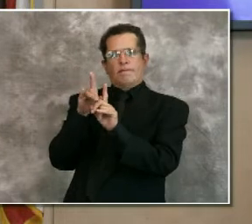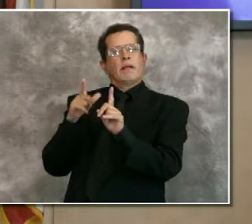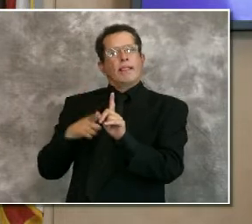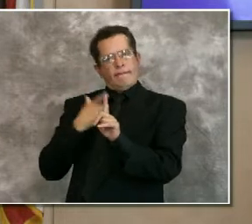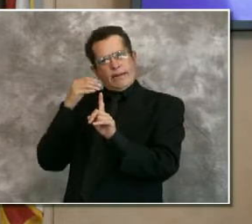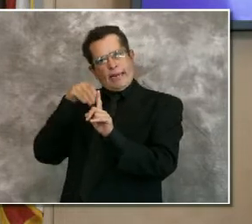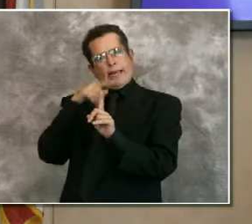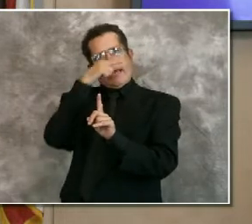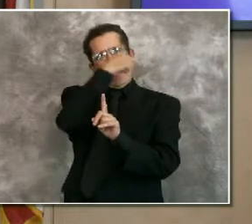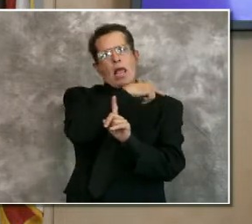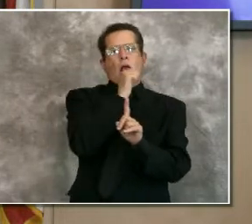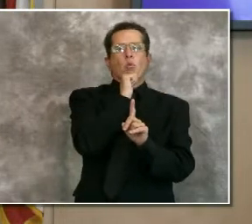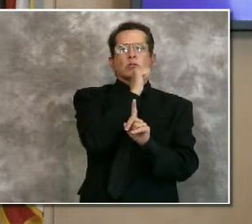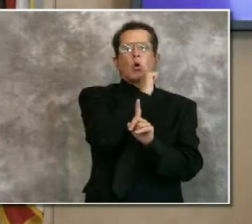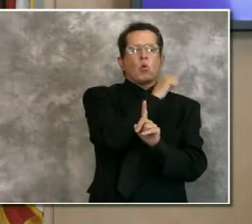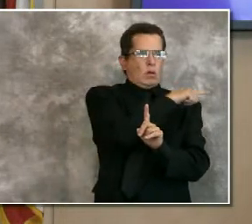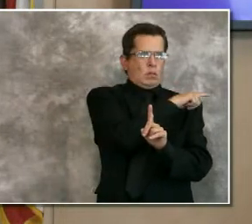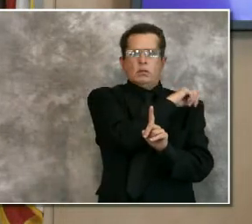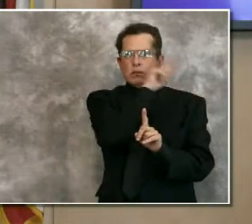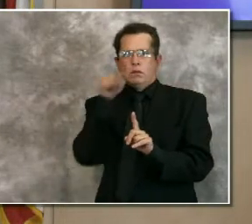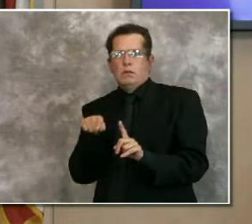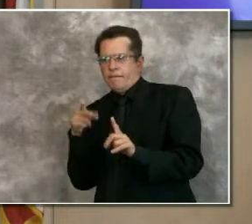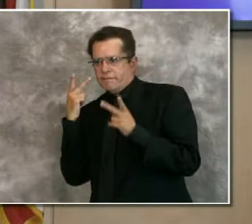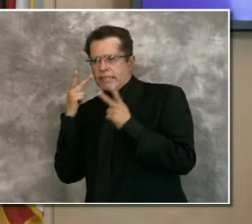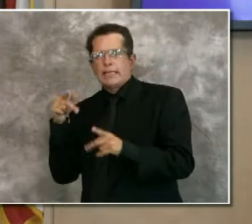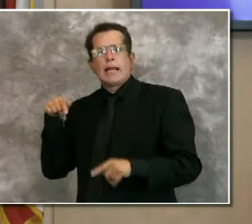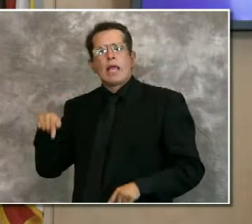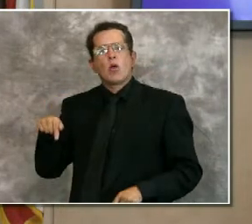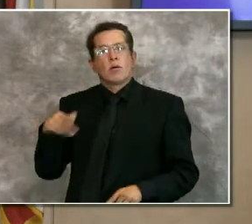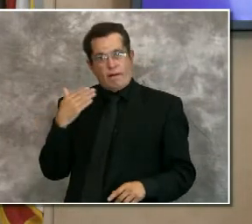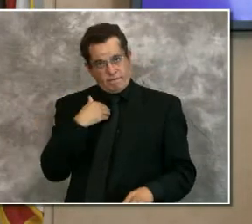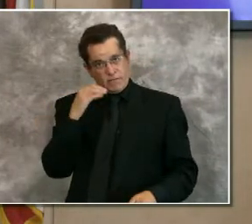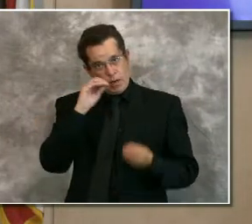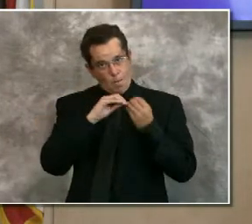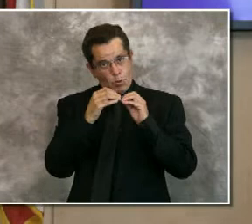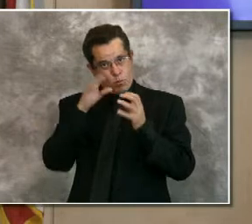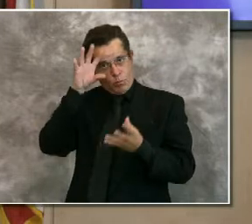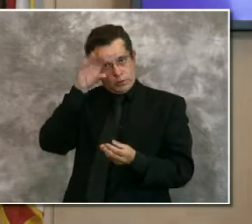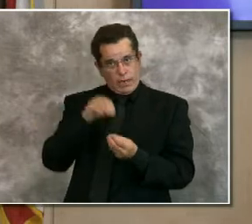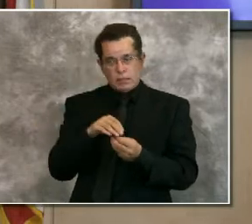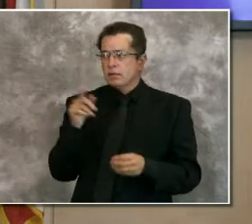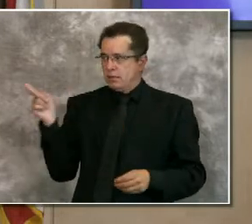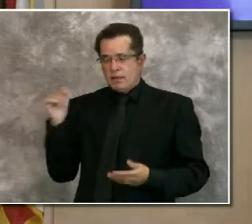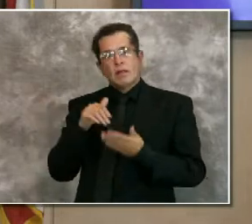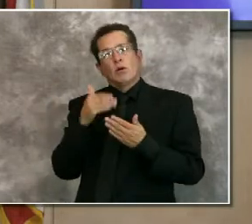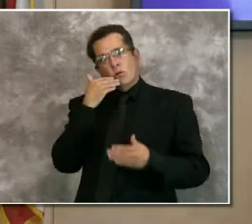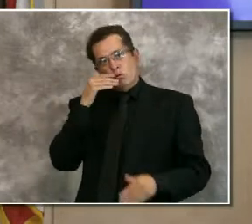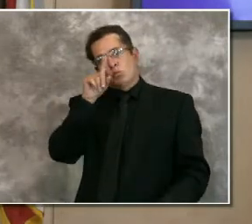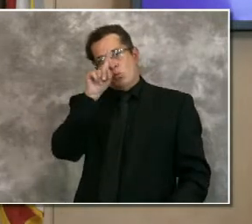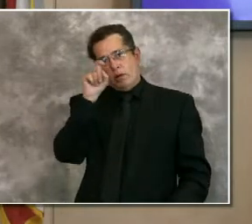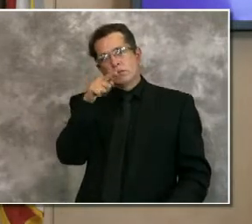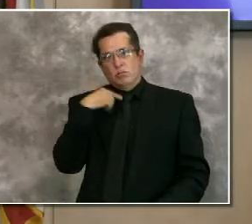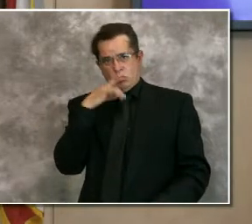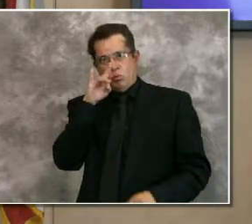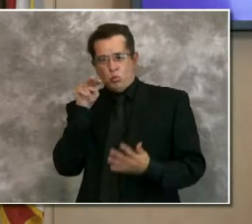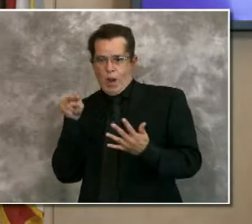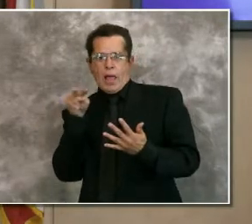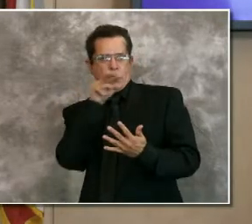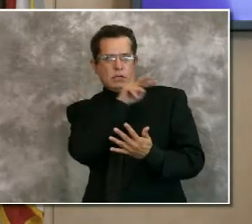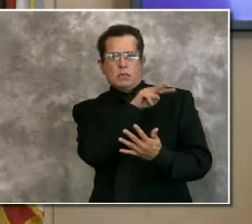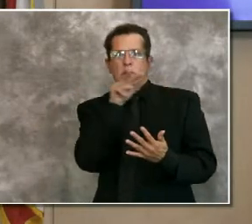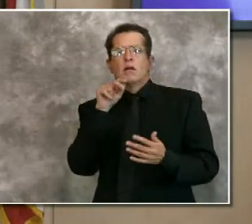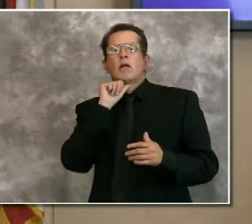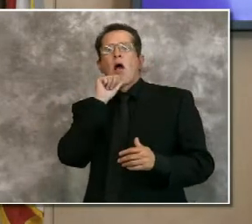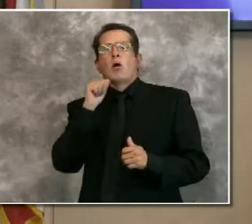in Arizona and are visiting here? That's a great question. We actually do track non-resident cases